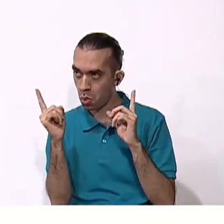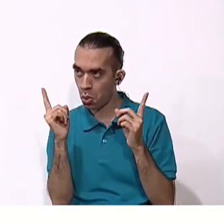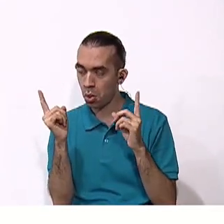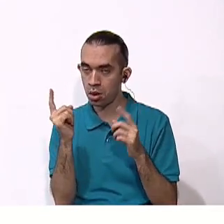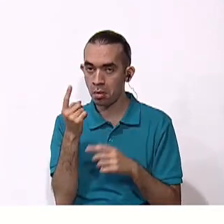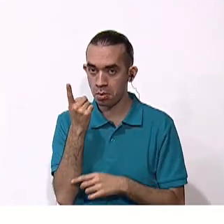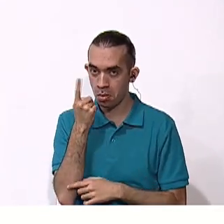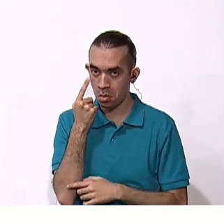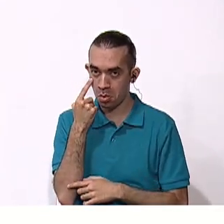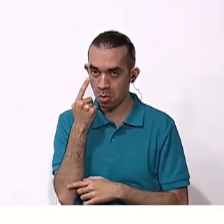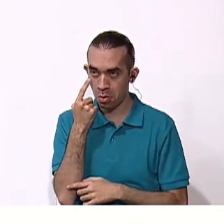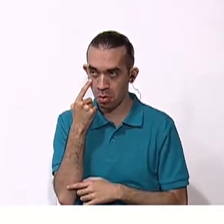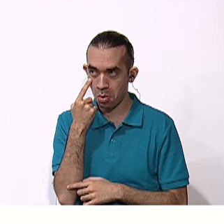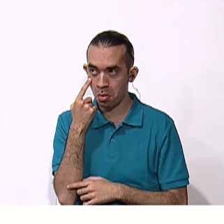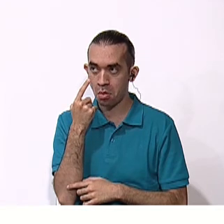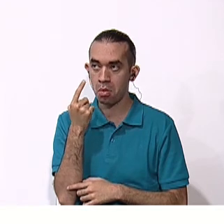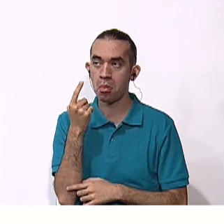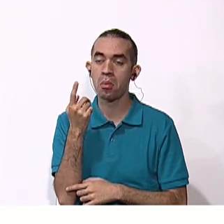Let's see.